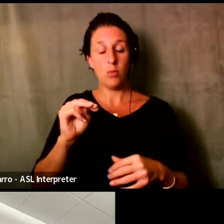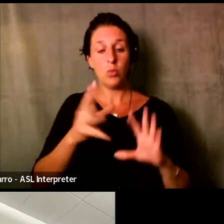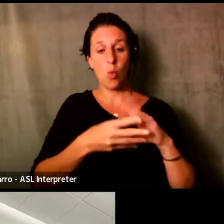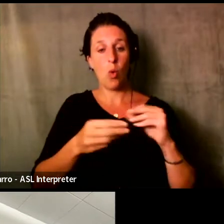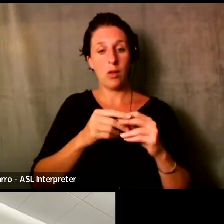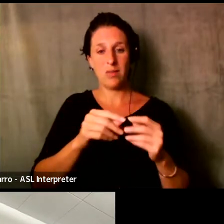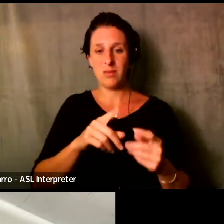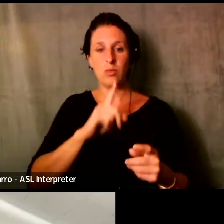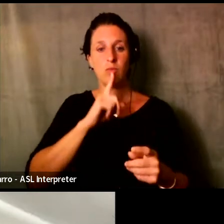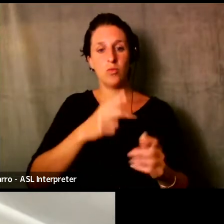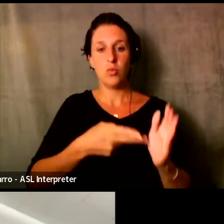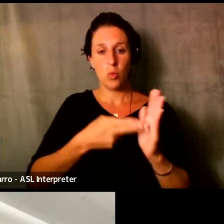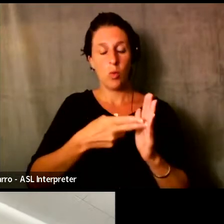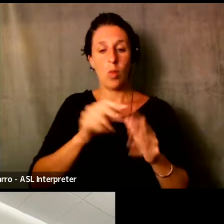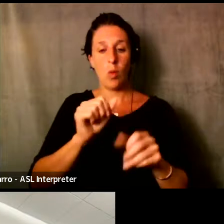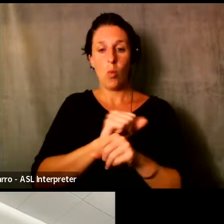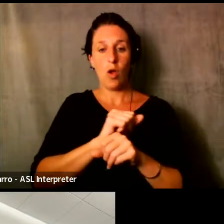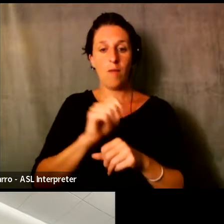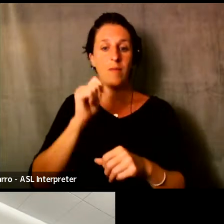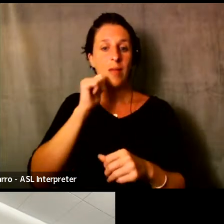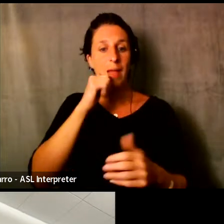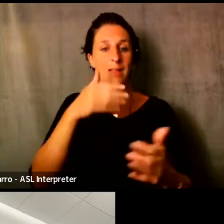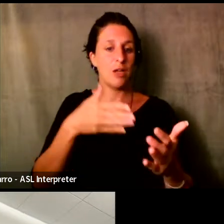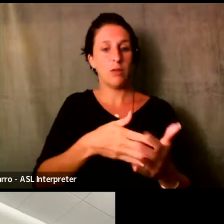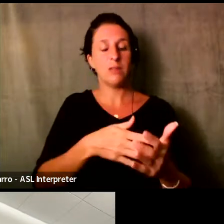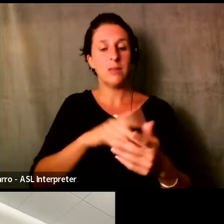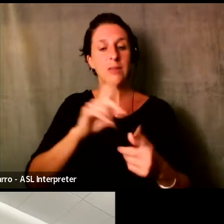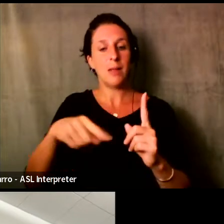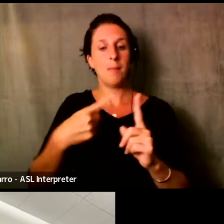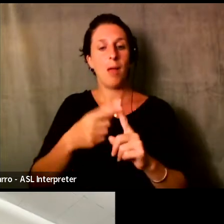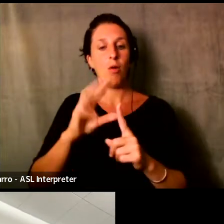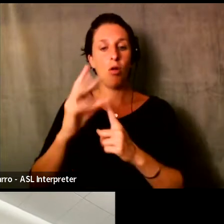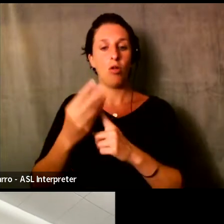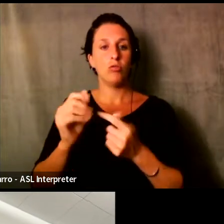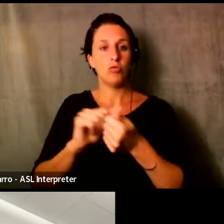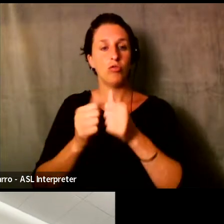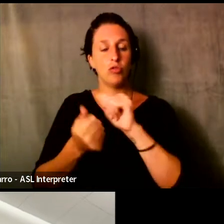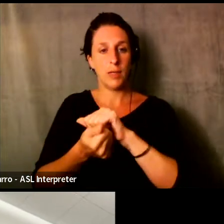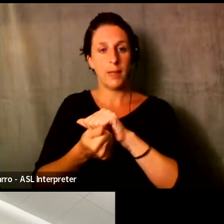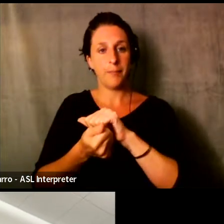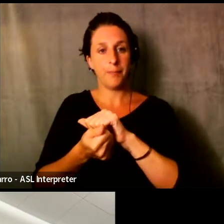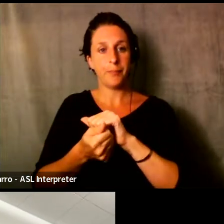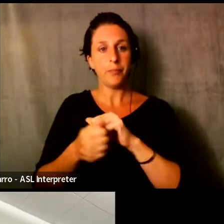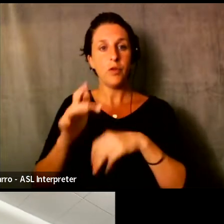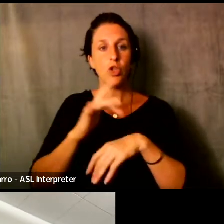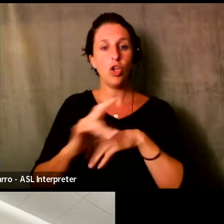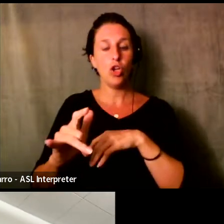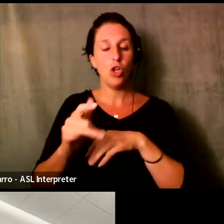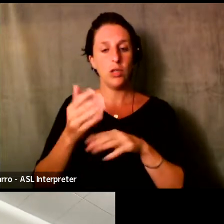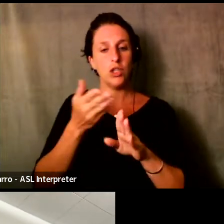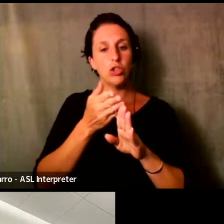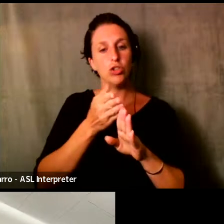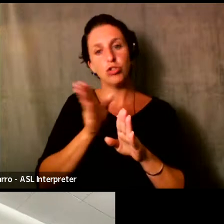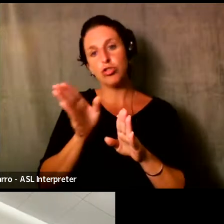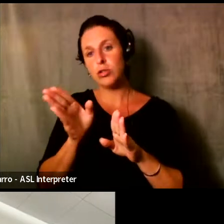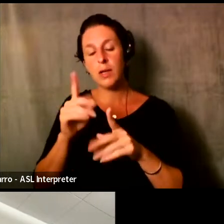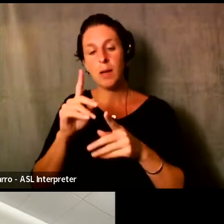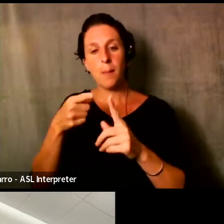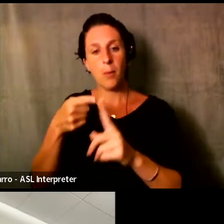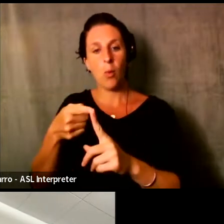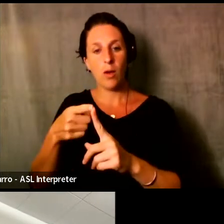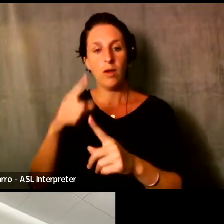The work of anti-racism is about cultural change. An early turning point for San Mateo's district leaders